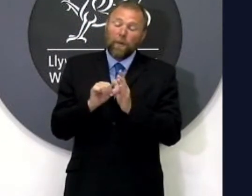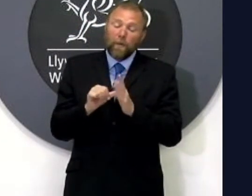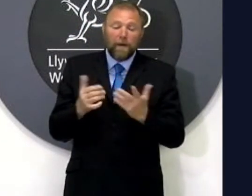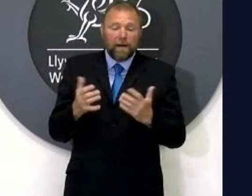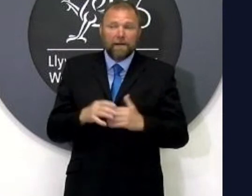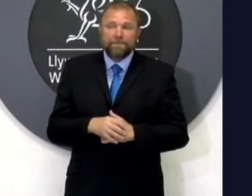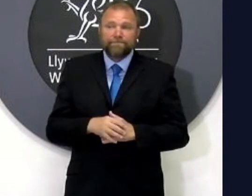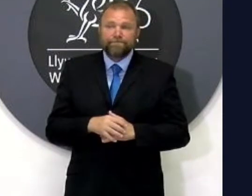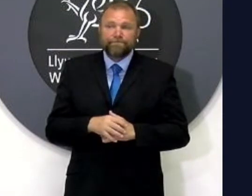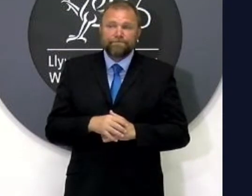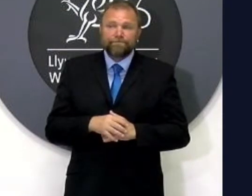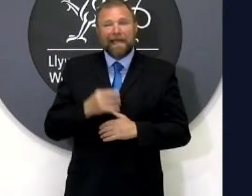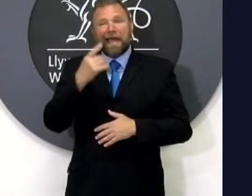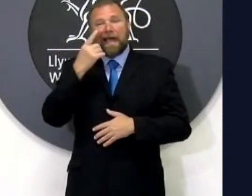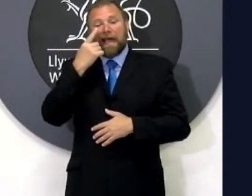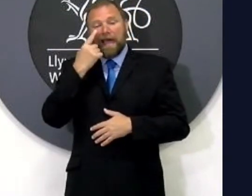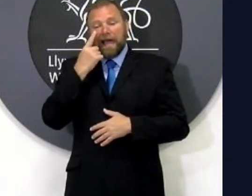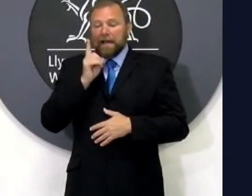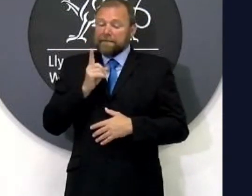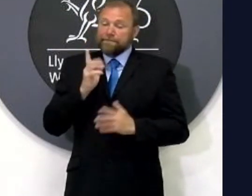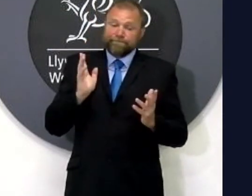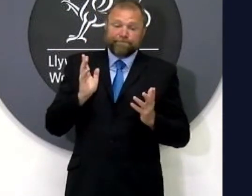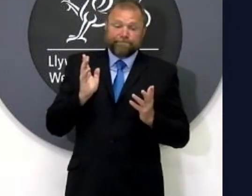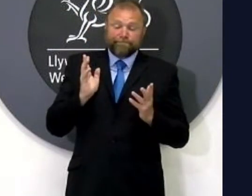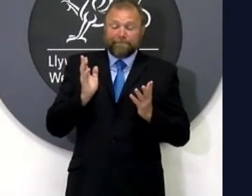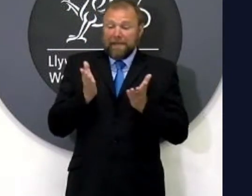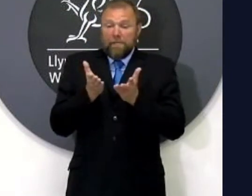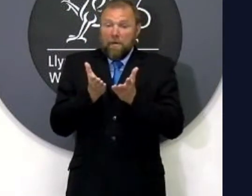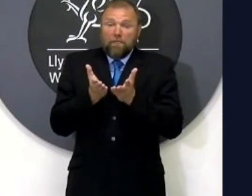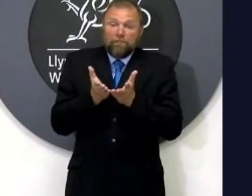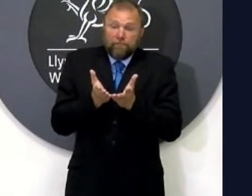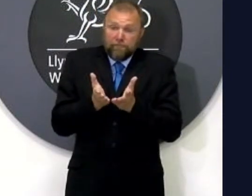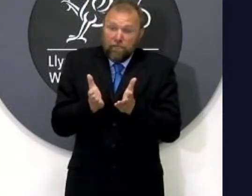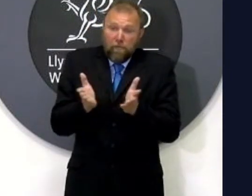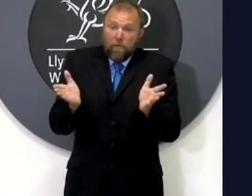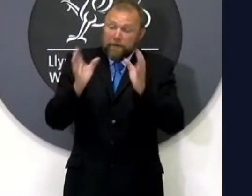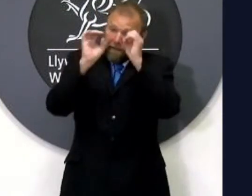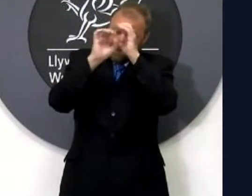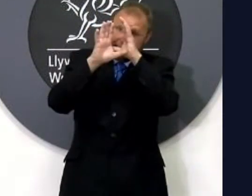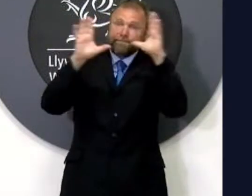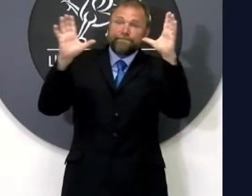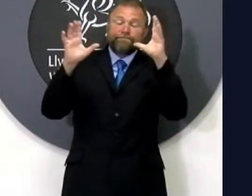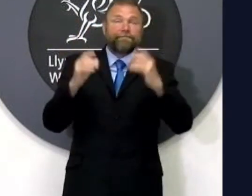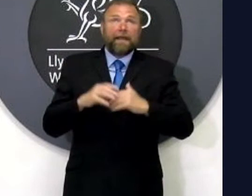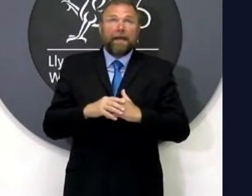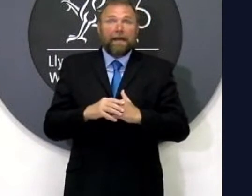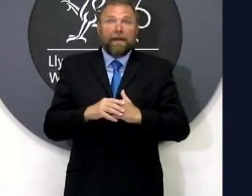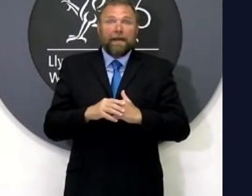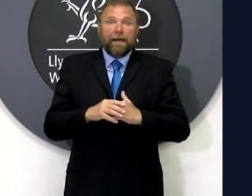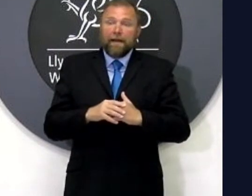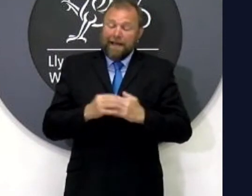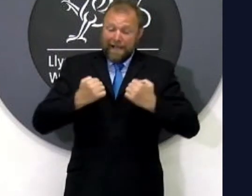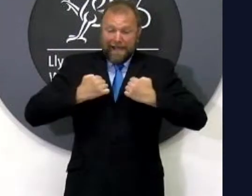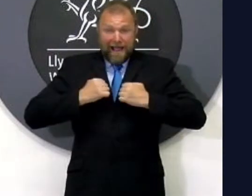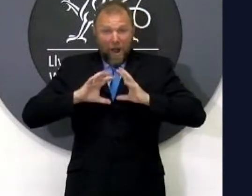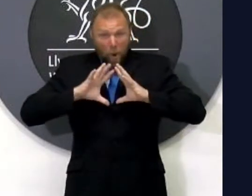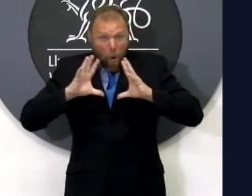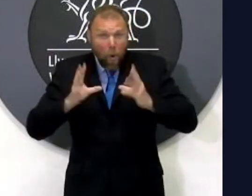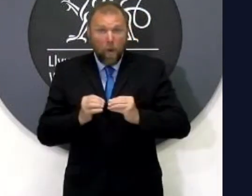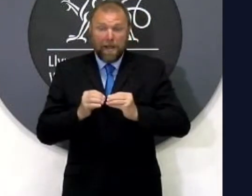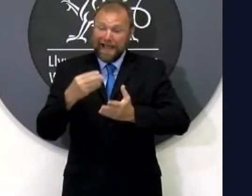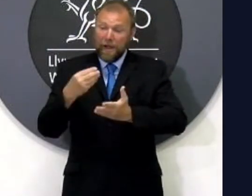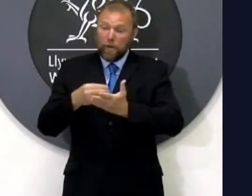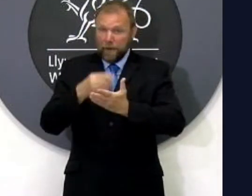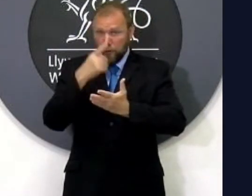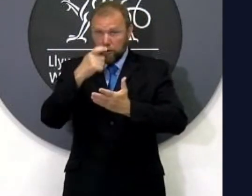picture, and that is how our whole economy could come to a grinding standstill again if we were to let new variants take